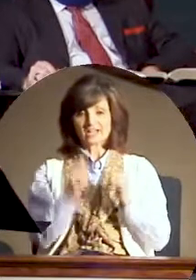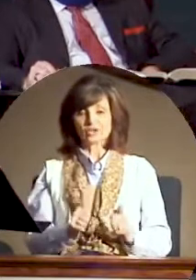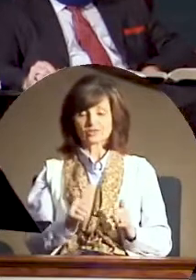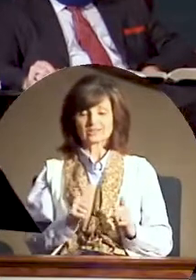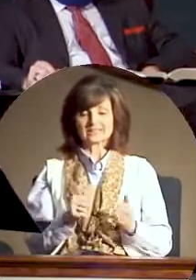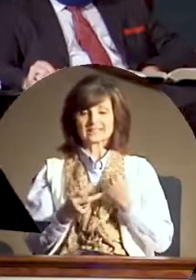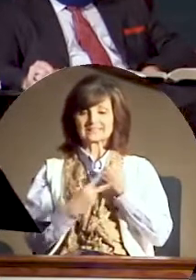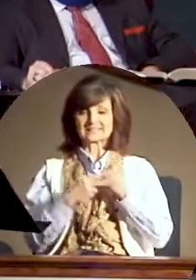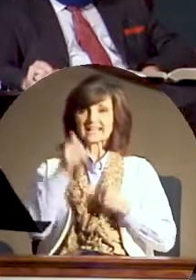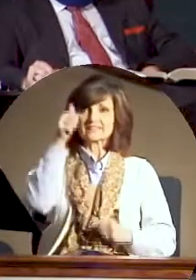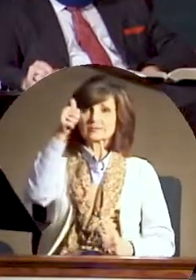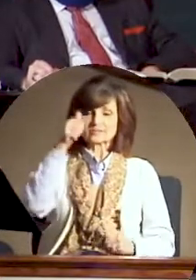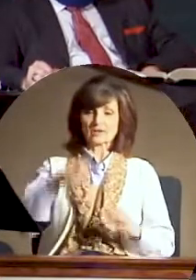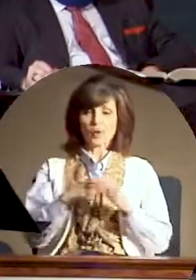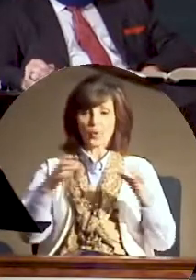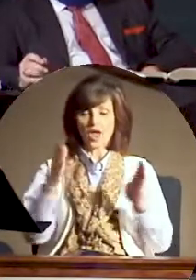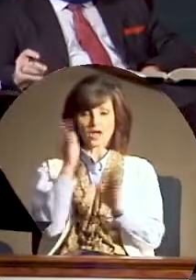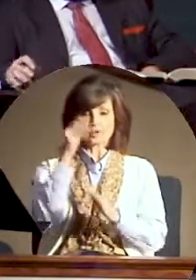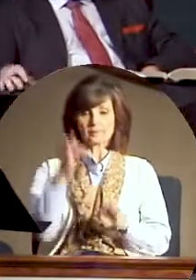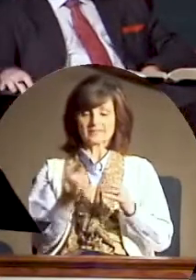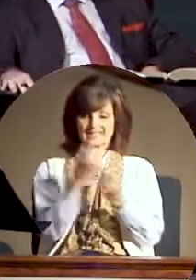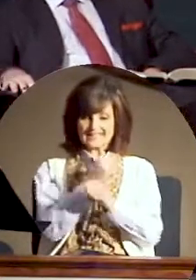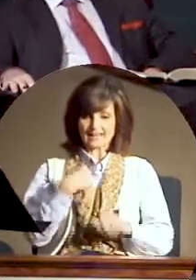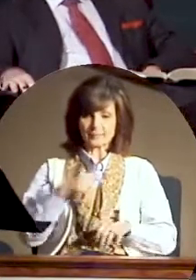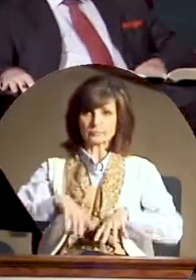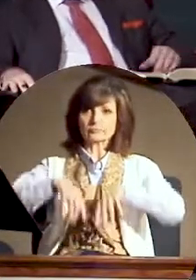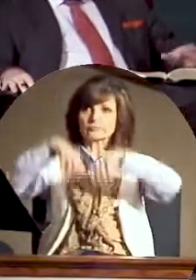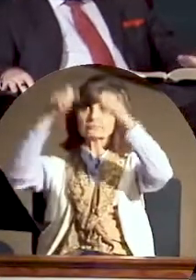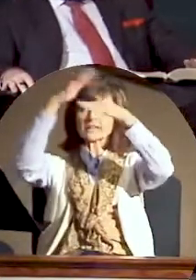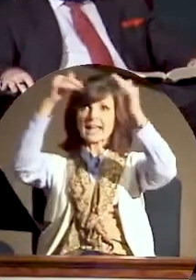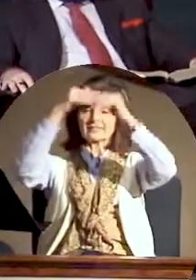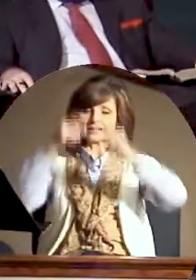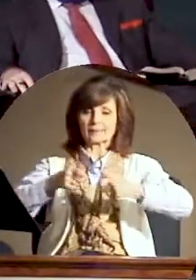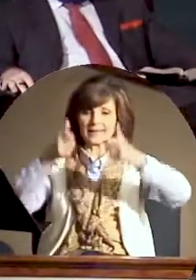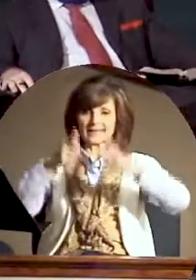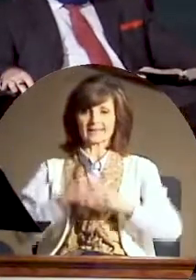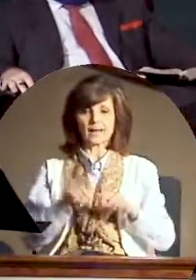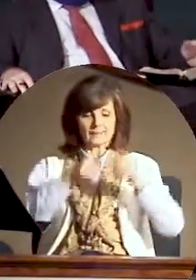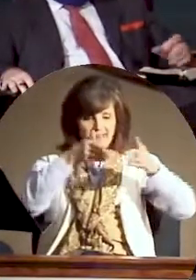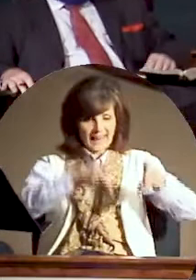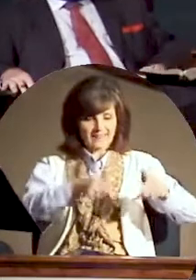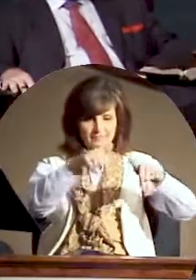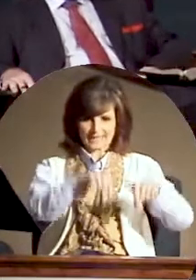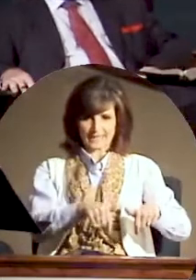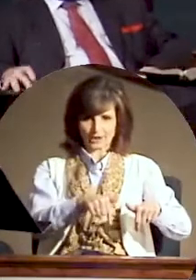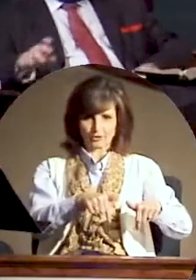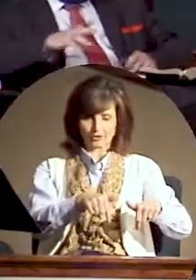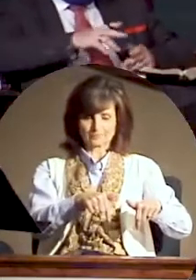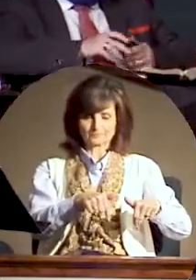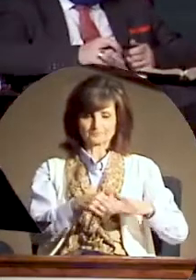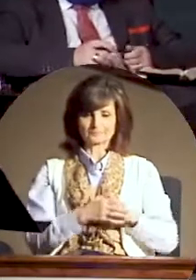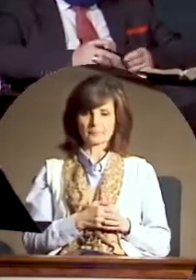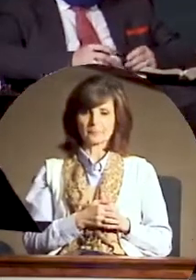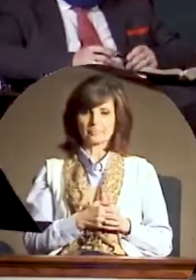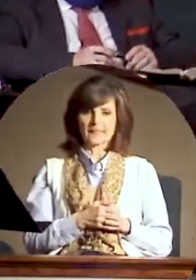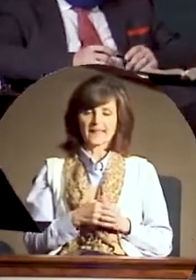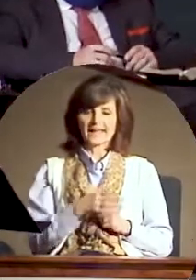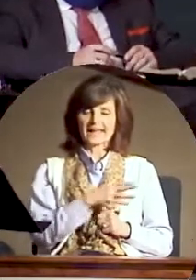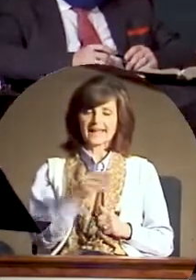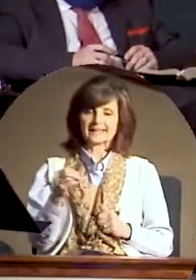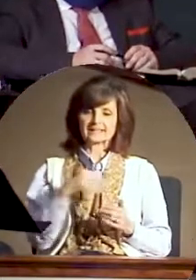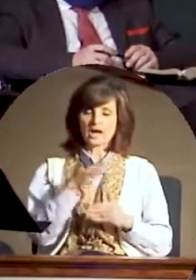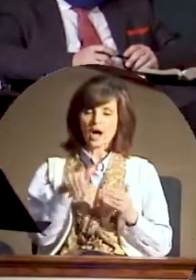lot of trouble, in my case, if he'd have just saved me and carried me on to heaven. But he left me here and he puts up with me. And all